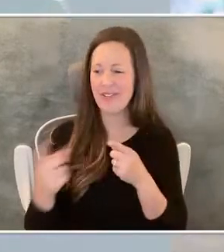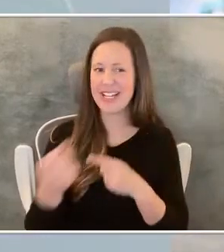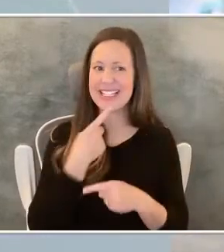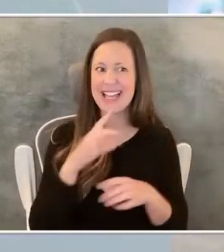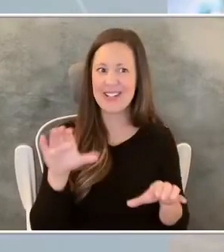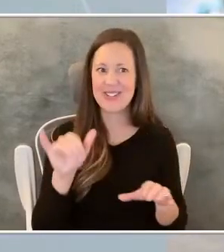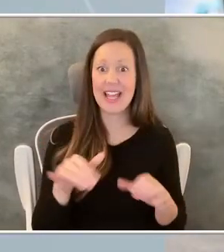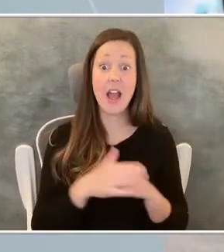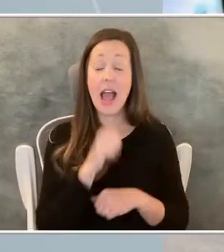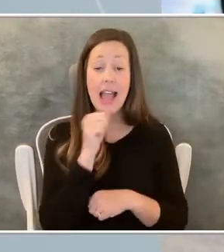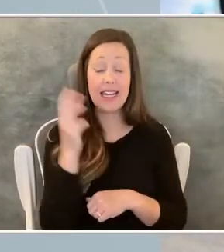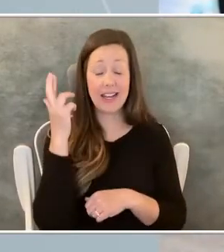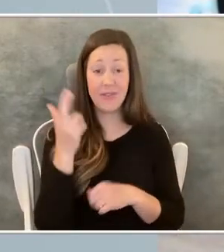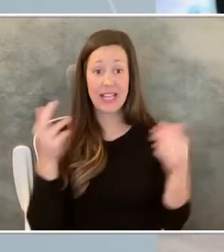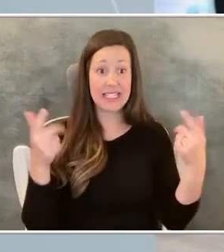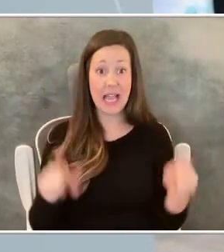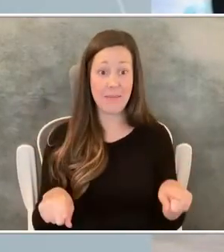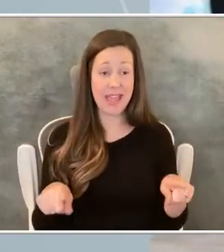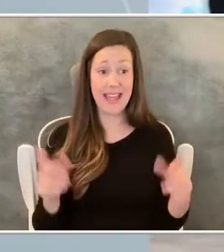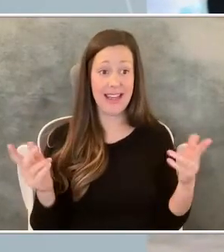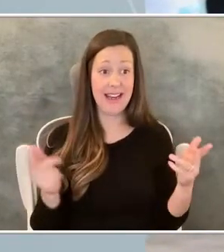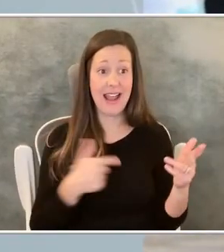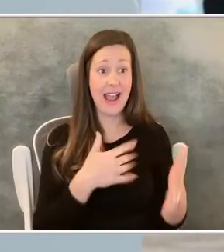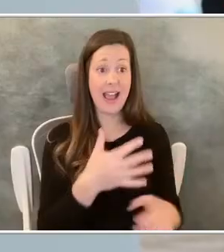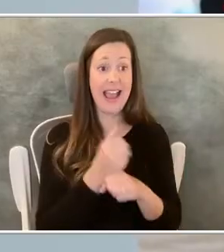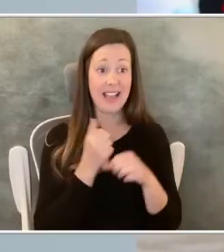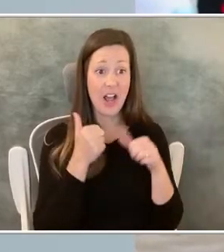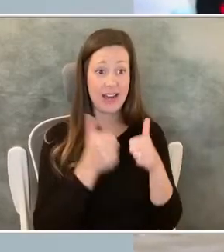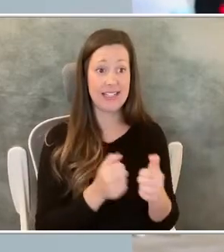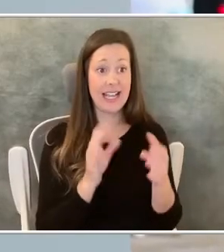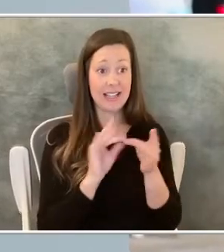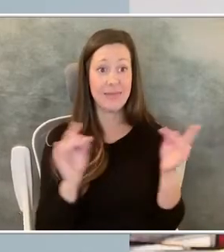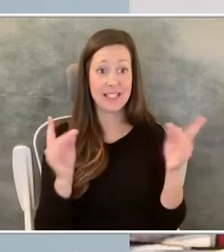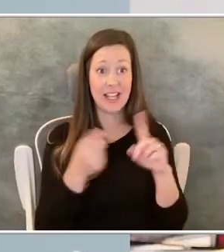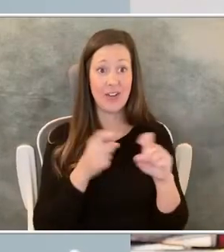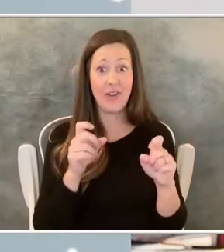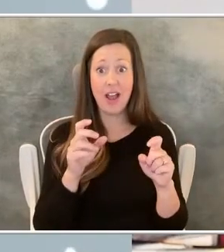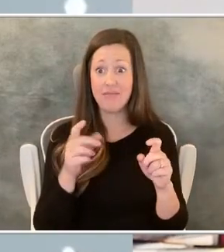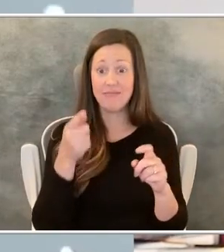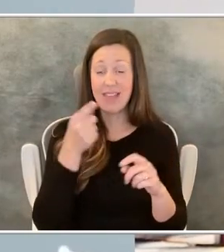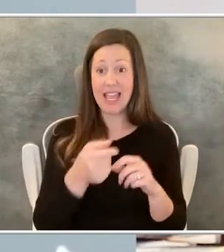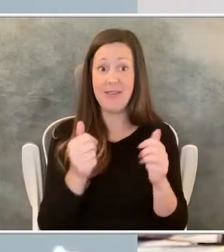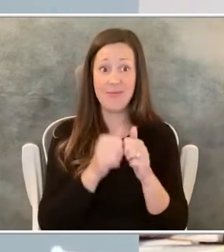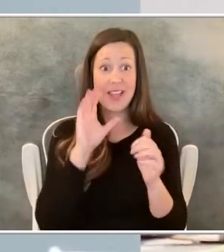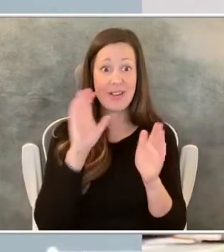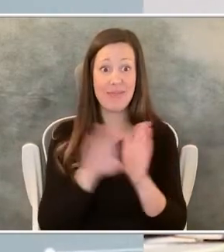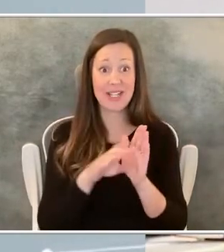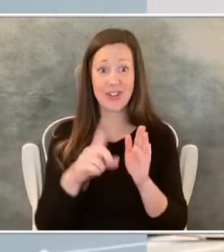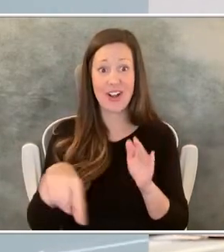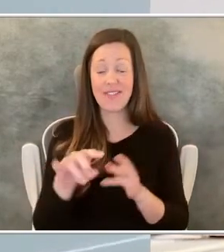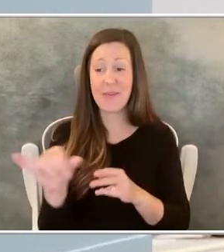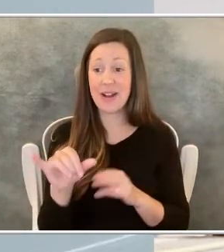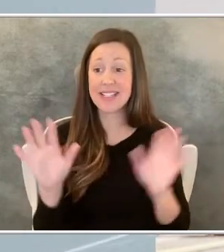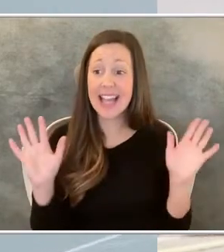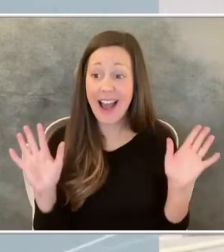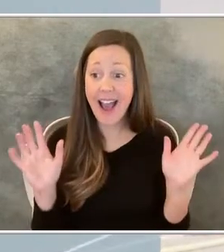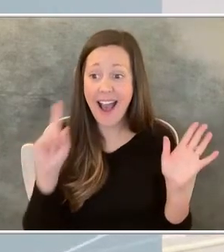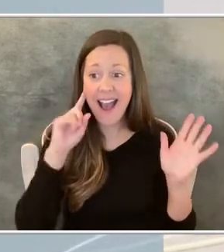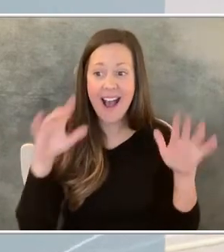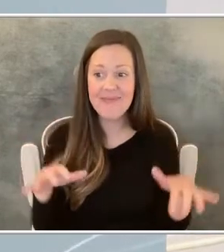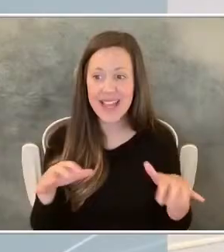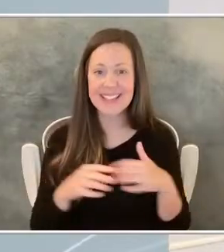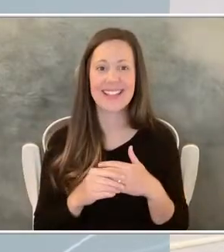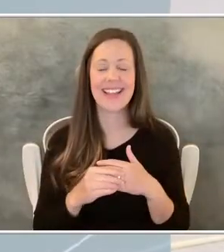it was happening, and I got a text message from him of the picture of them, and it was amazing. We kind of, our